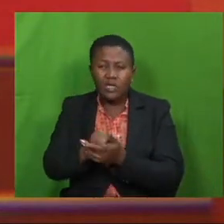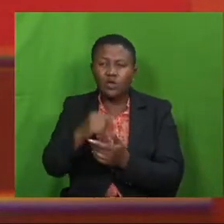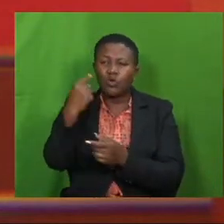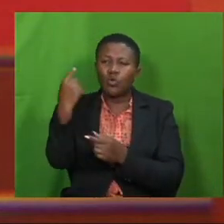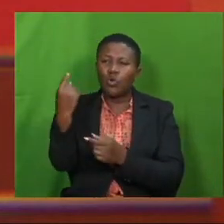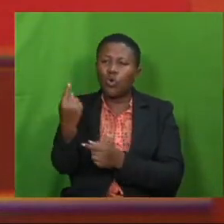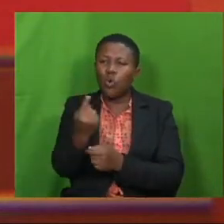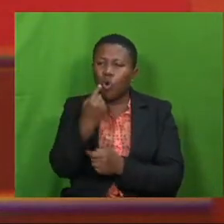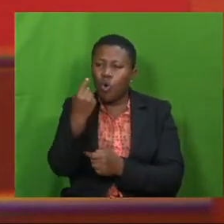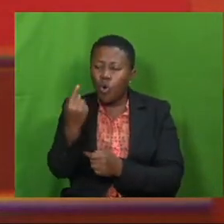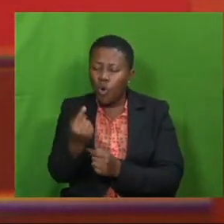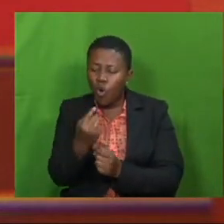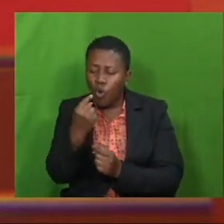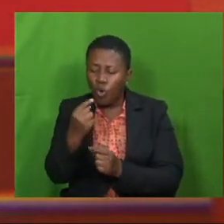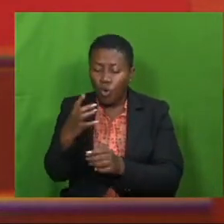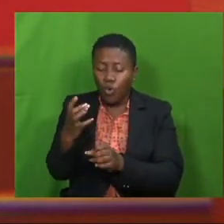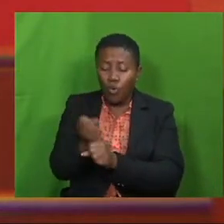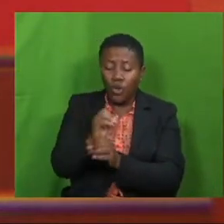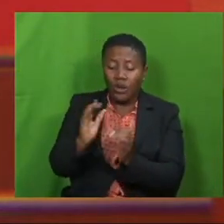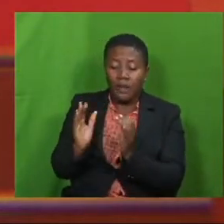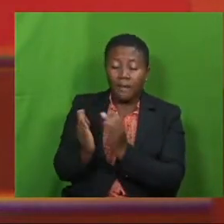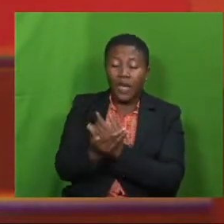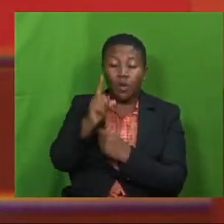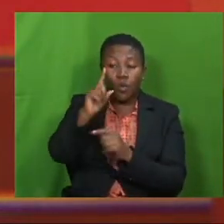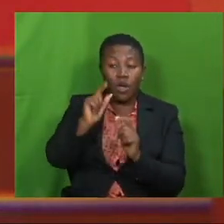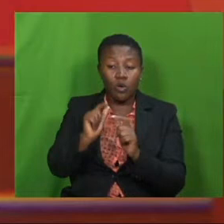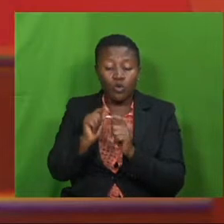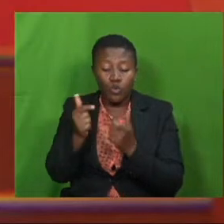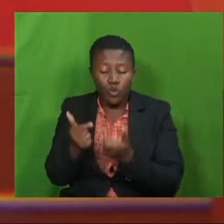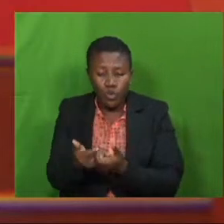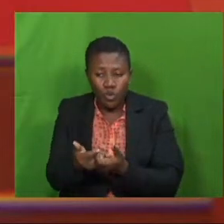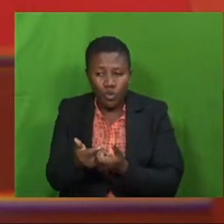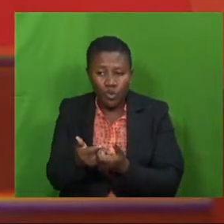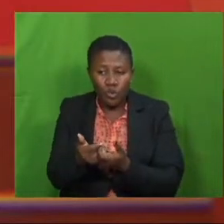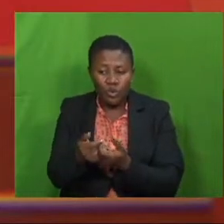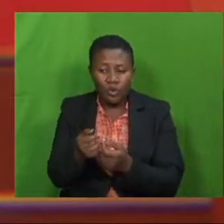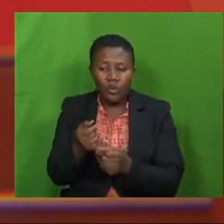one side and which sought to only front for